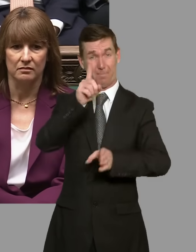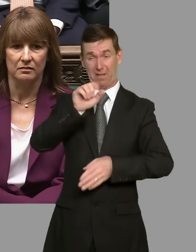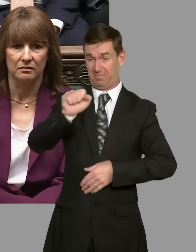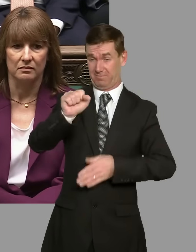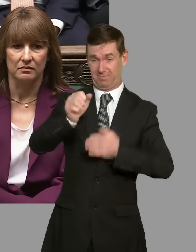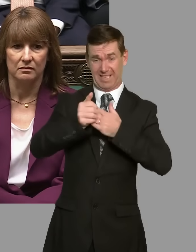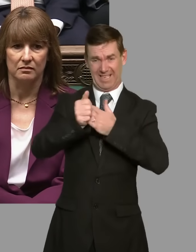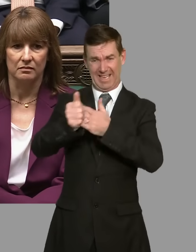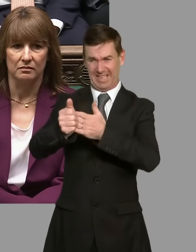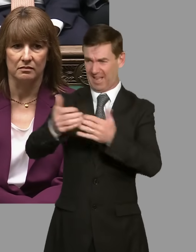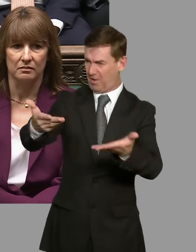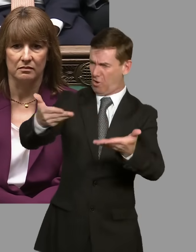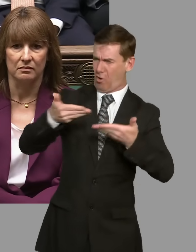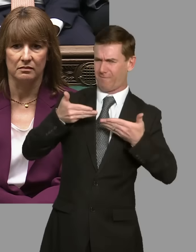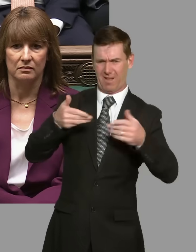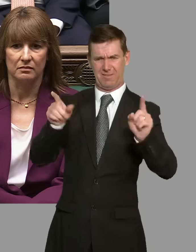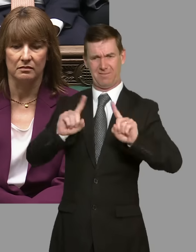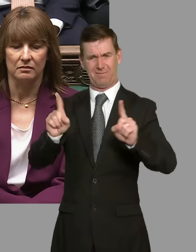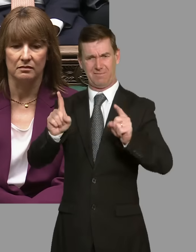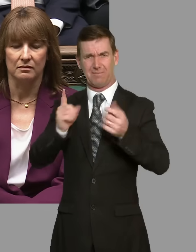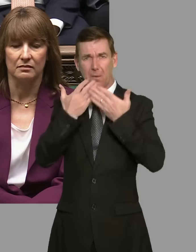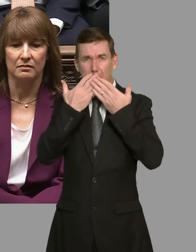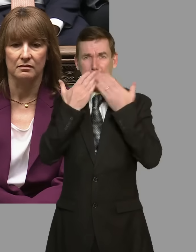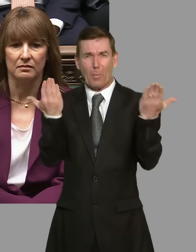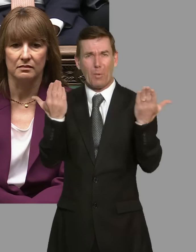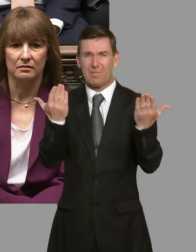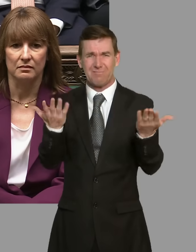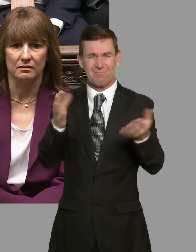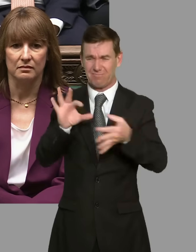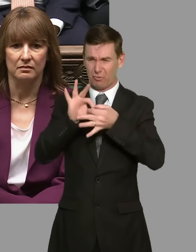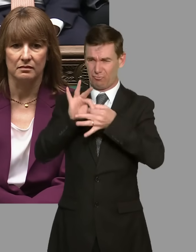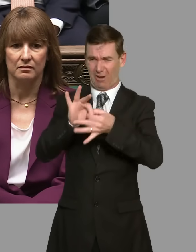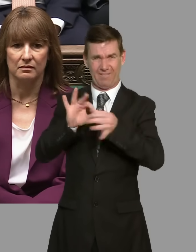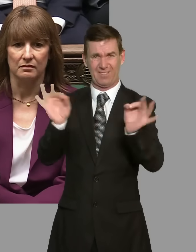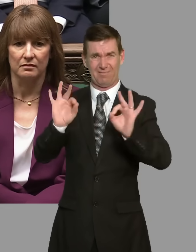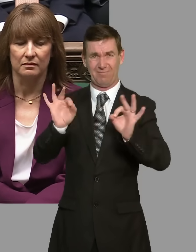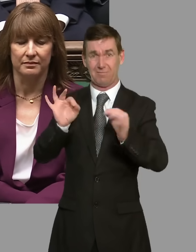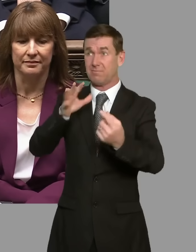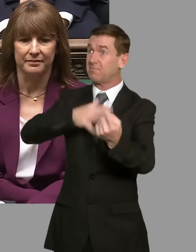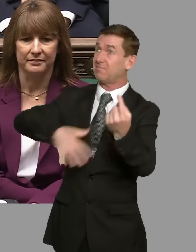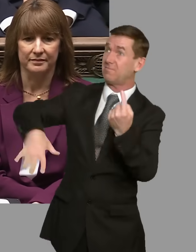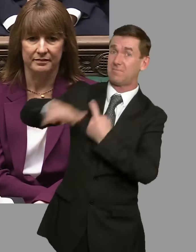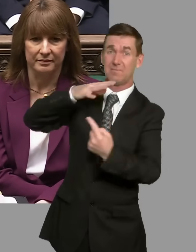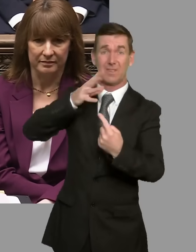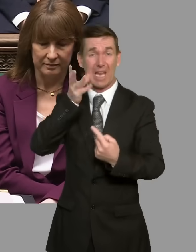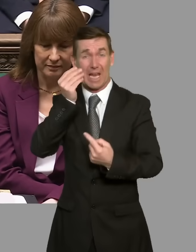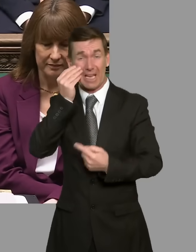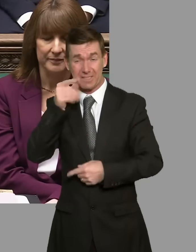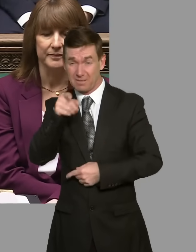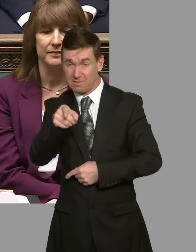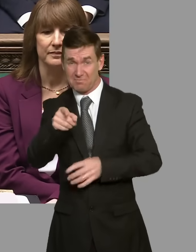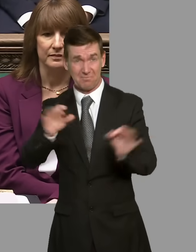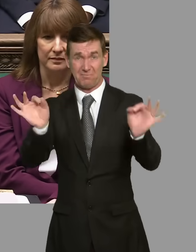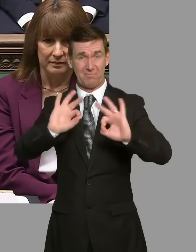irrelevant. Nobody is listening to her. Mr. Speaker, this is the year when on this side we turn a